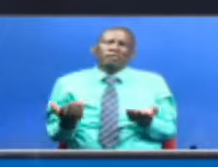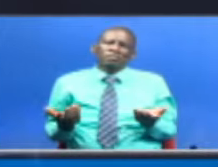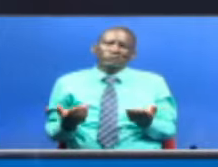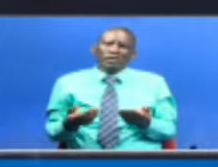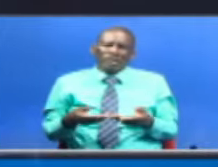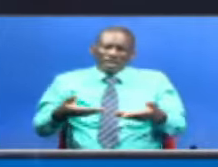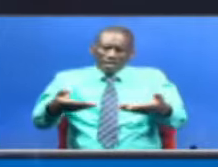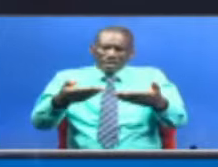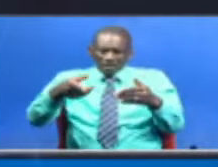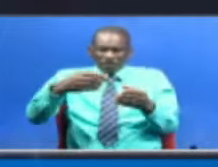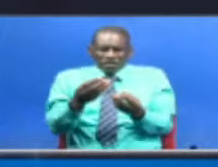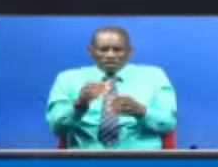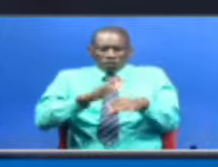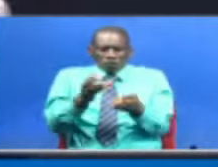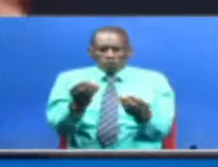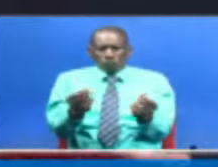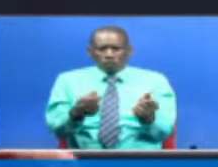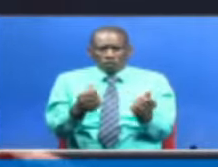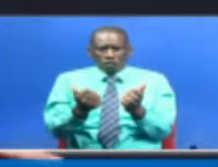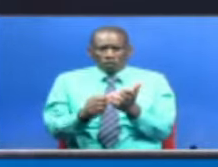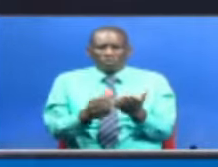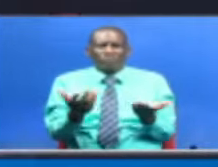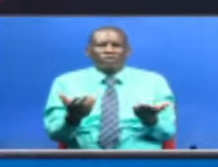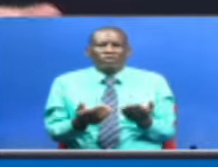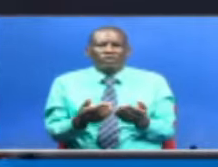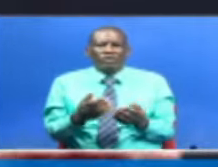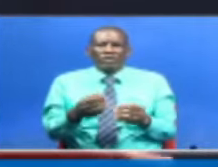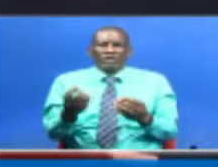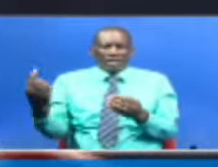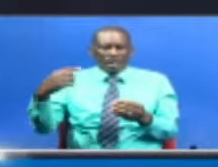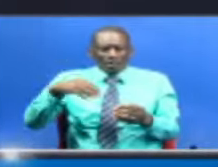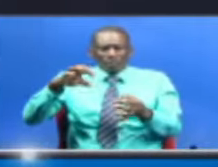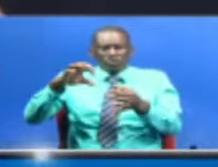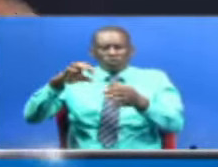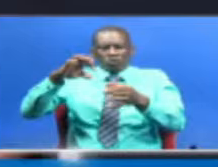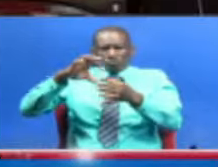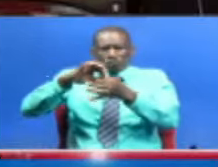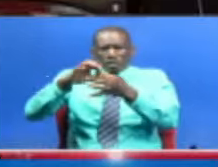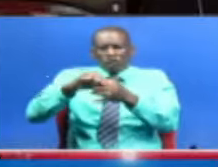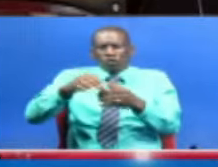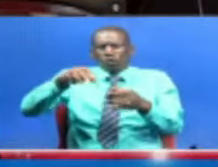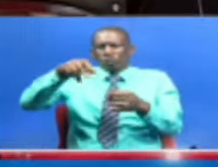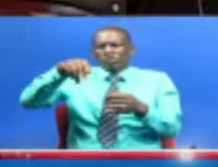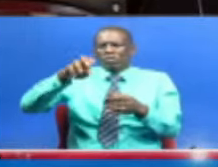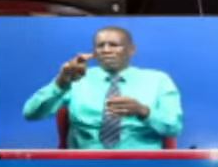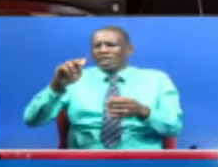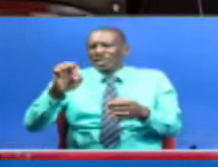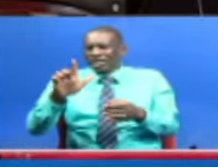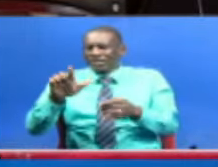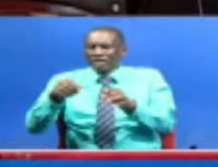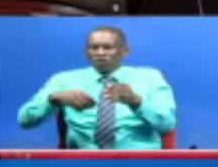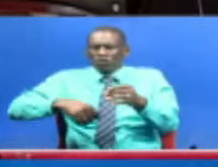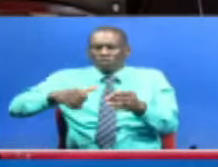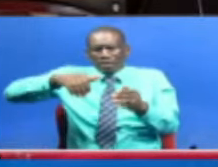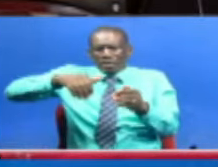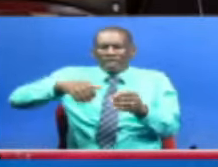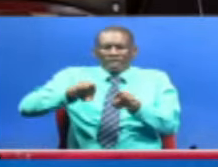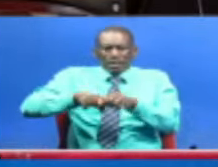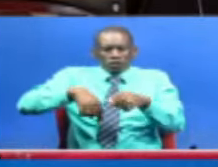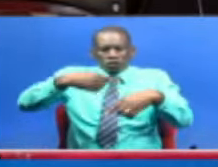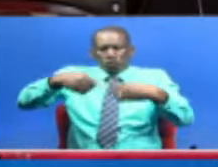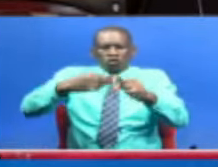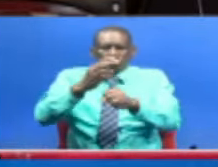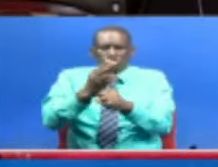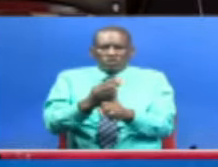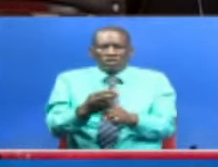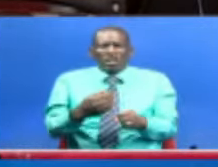good solutions. Even they're giving solutions where they're coming and putting those panels and you pay as you go and use as well. So there are some very